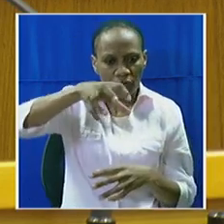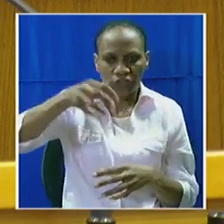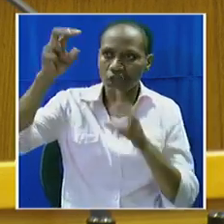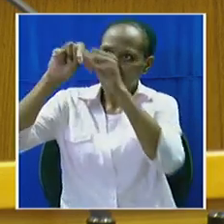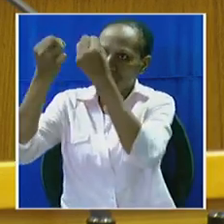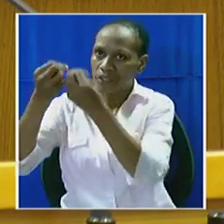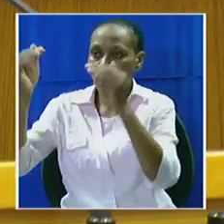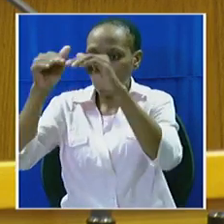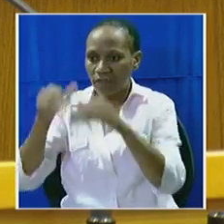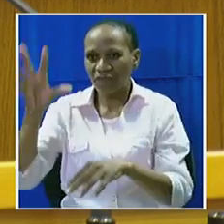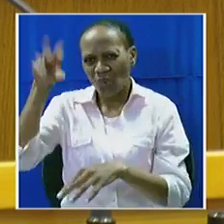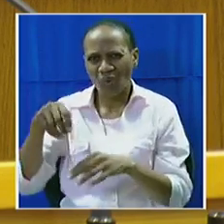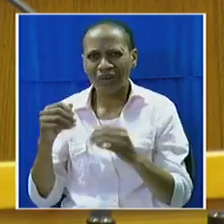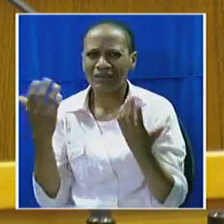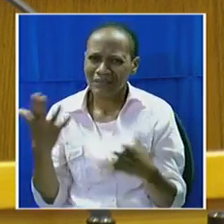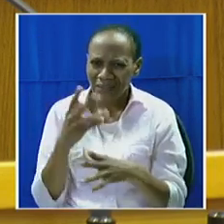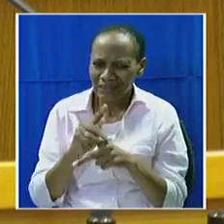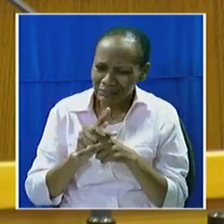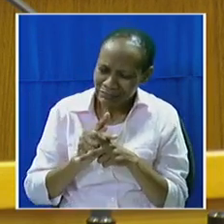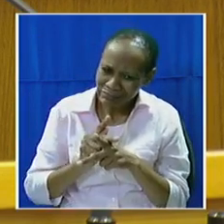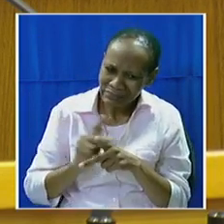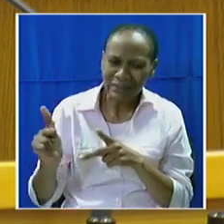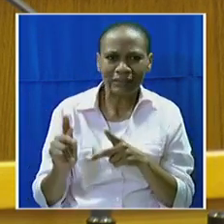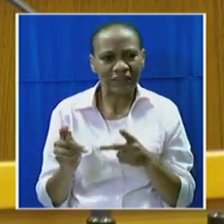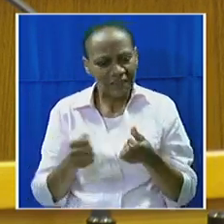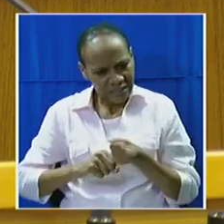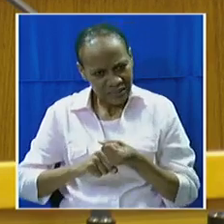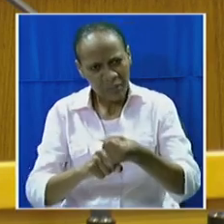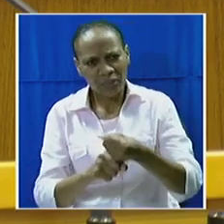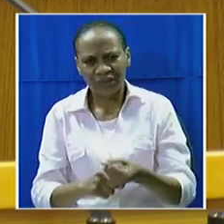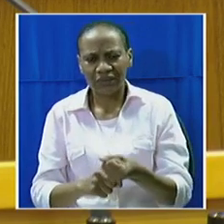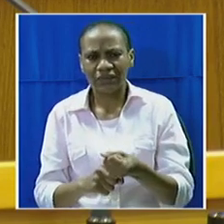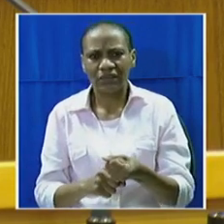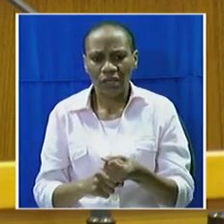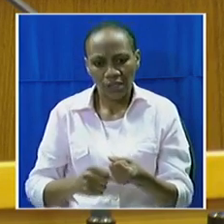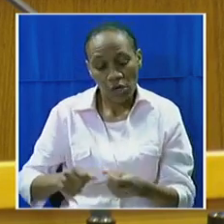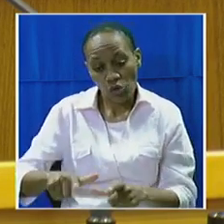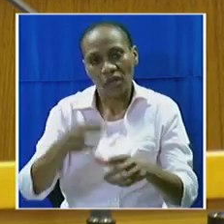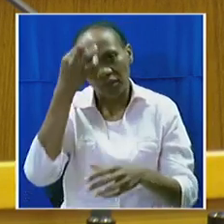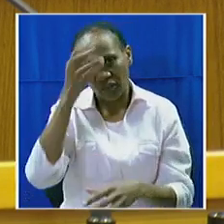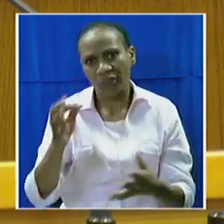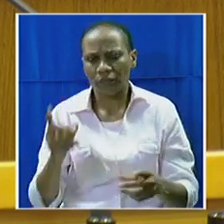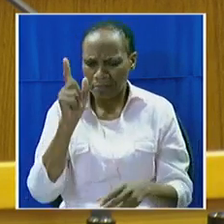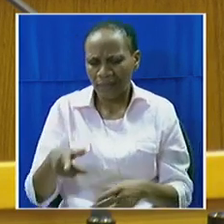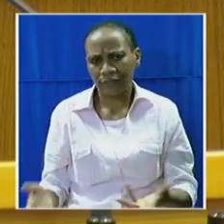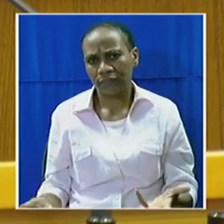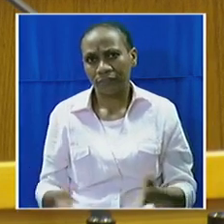government in providing adequate and resilient support to local government and the